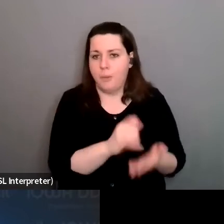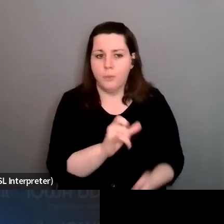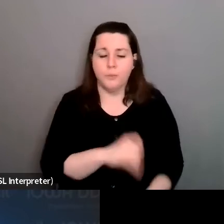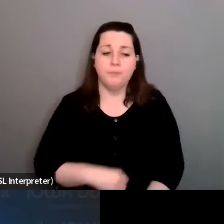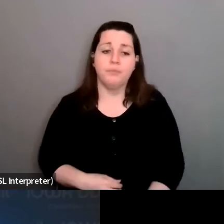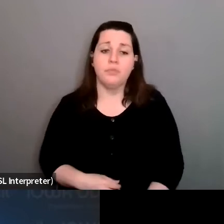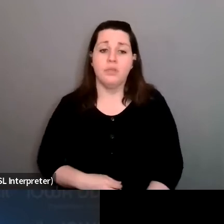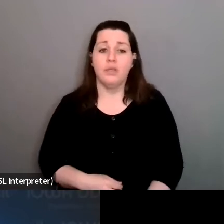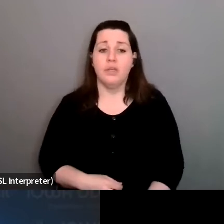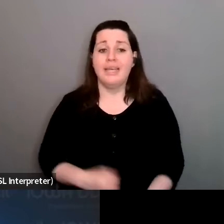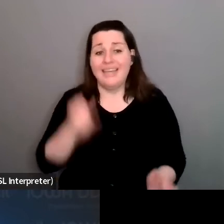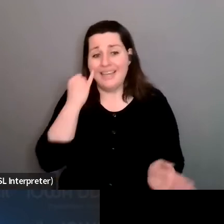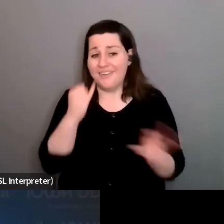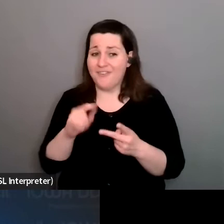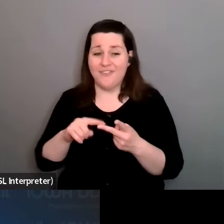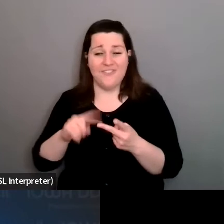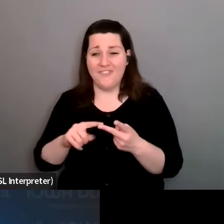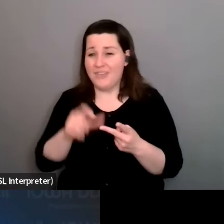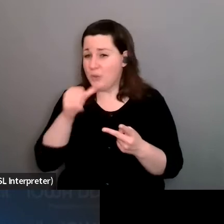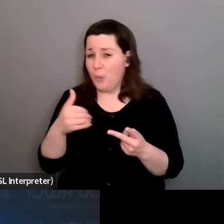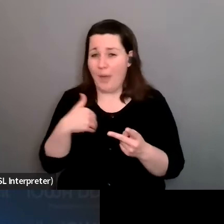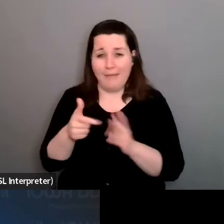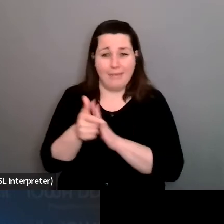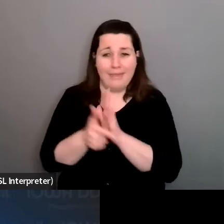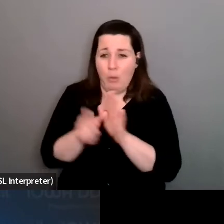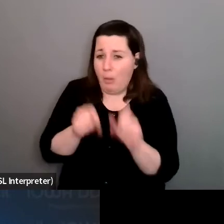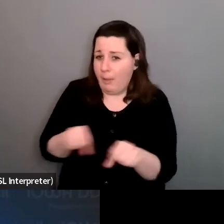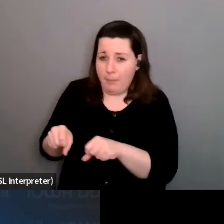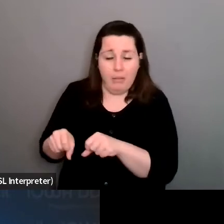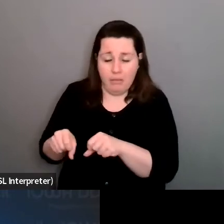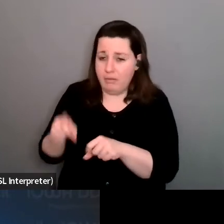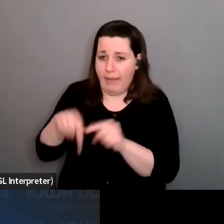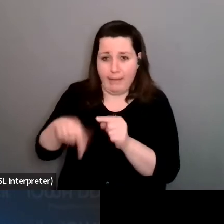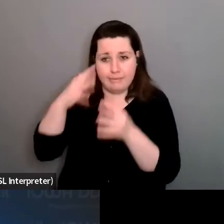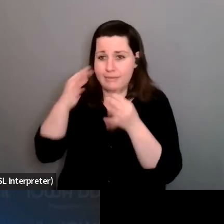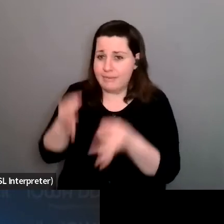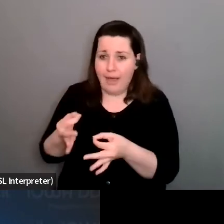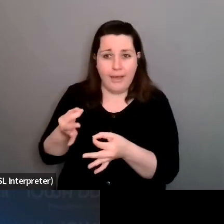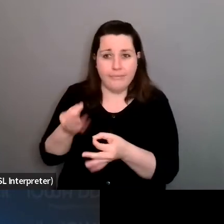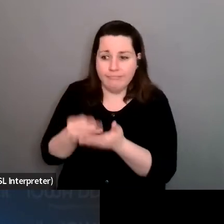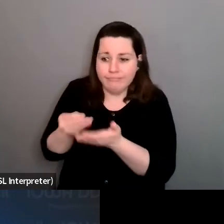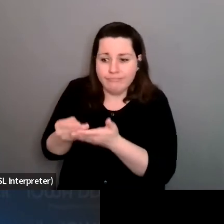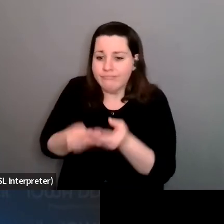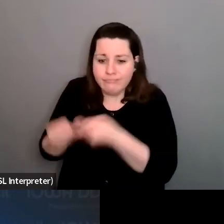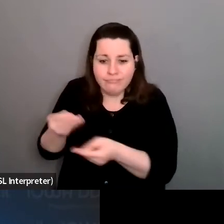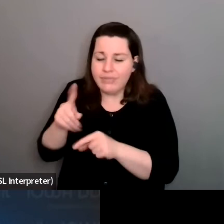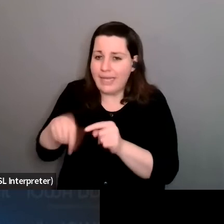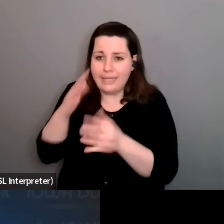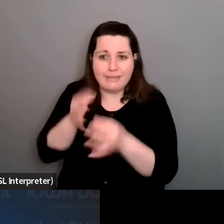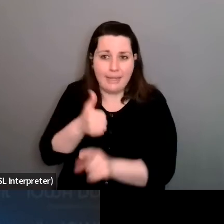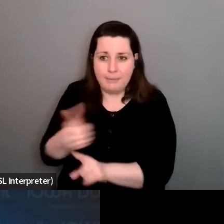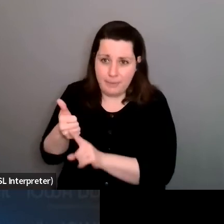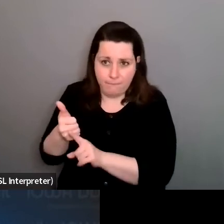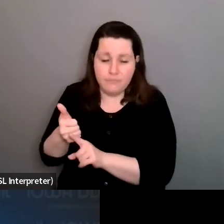If they lack legal capacity, they don't have the ability to make those financial decisions on their own, then